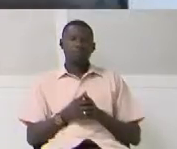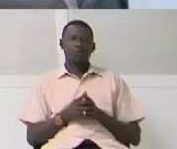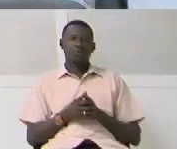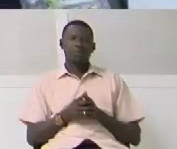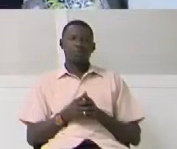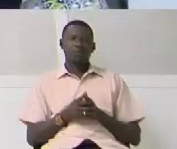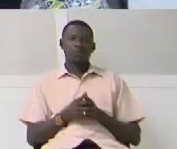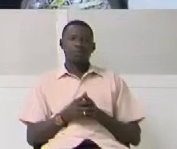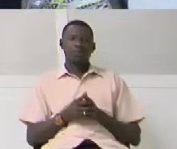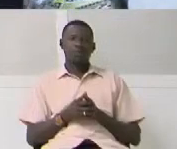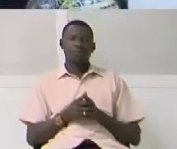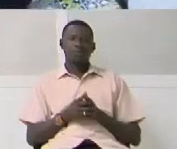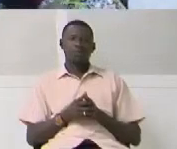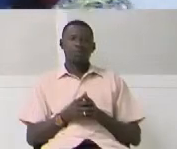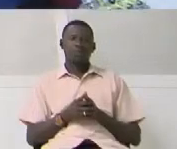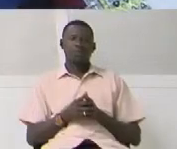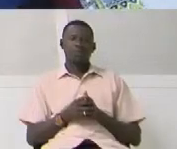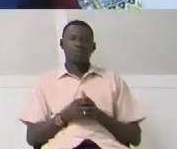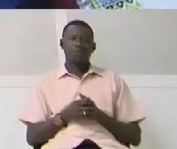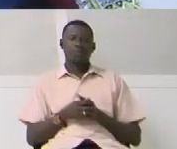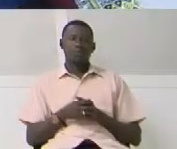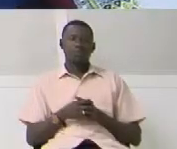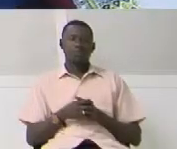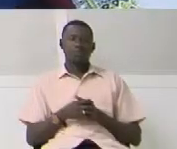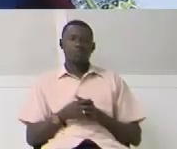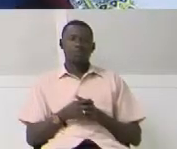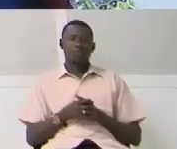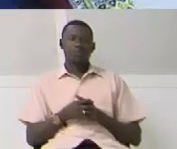are def muna put out ko. Why so you